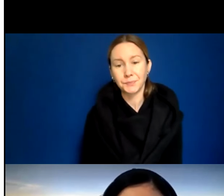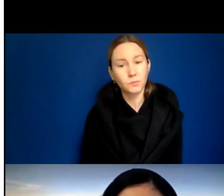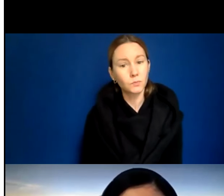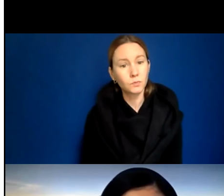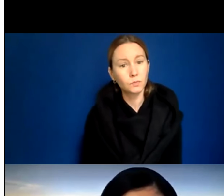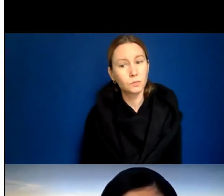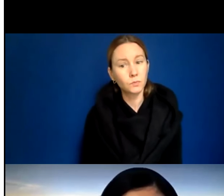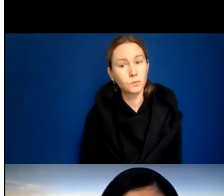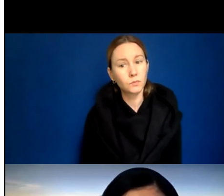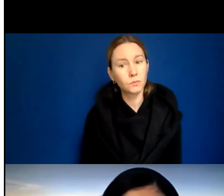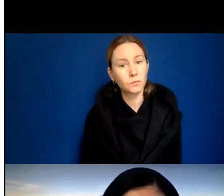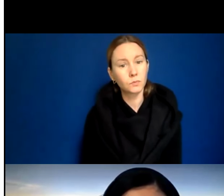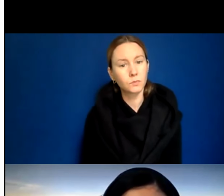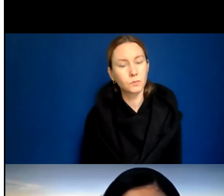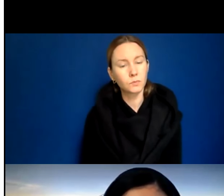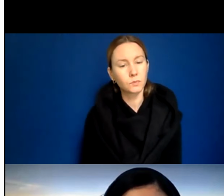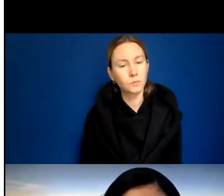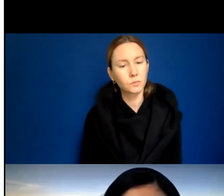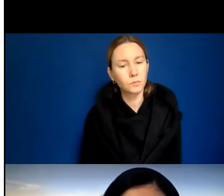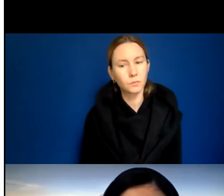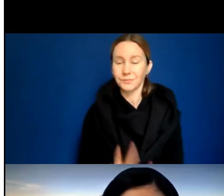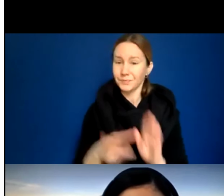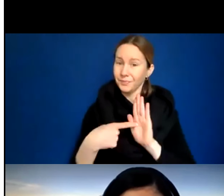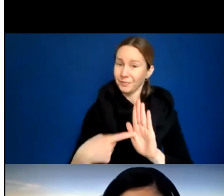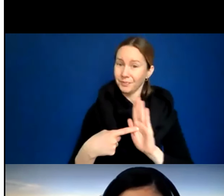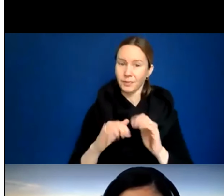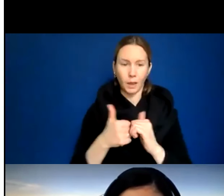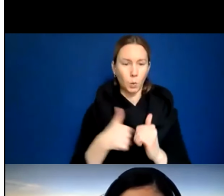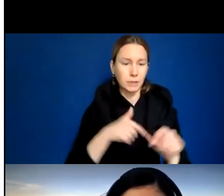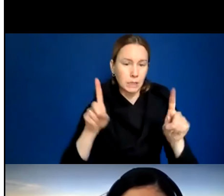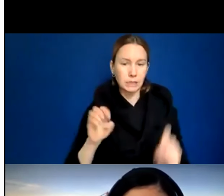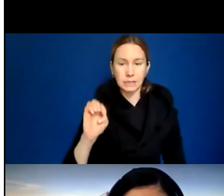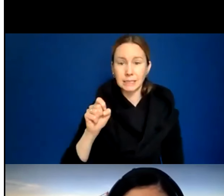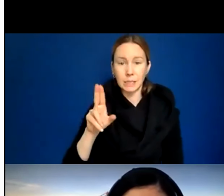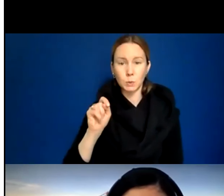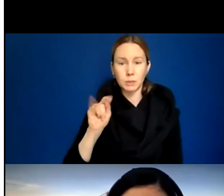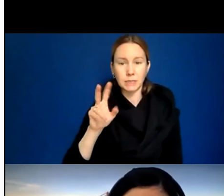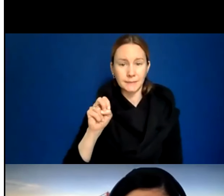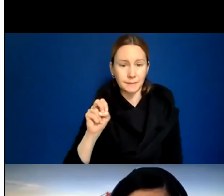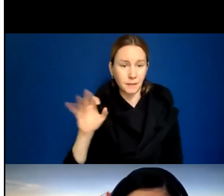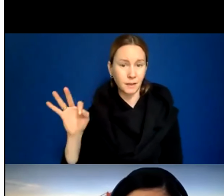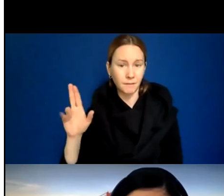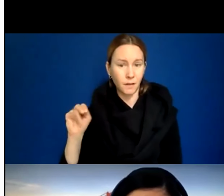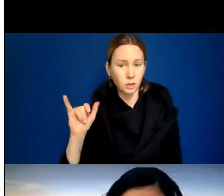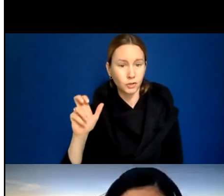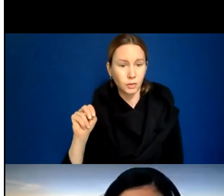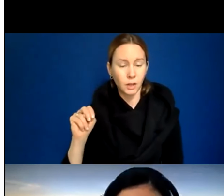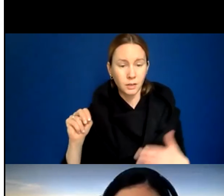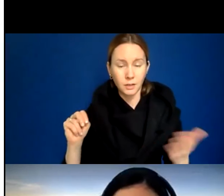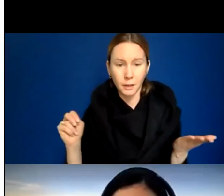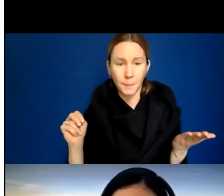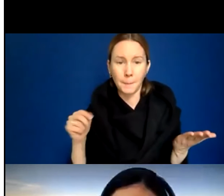And then an example of how we test executive function, it's the trail. So here we